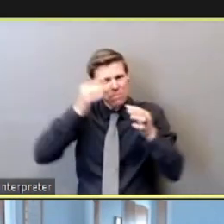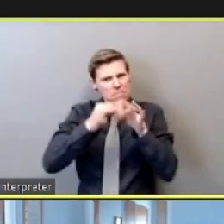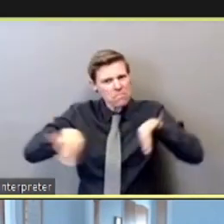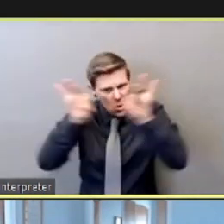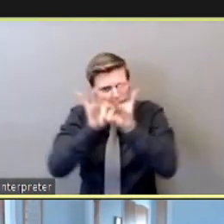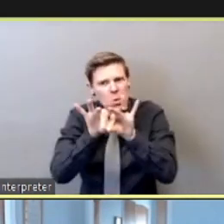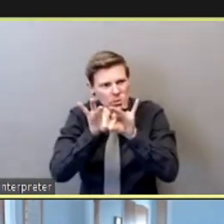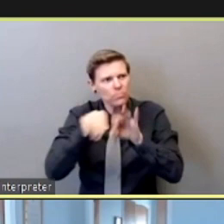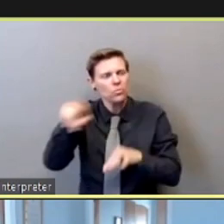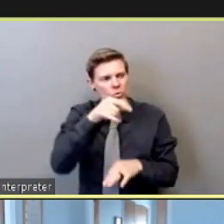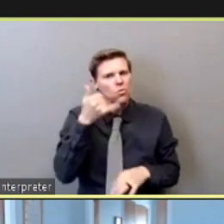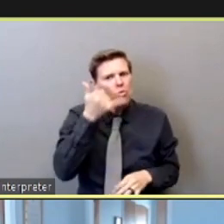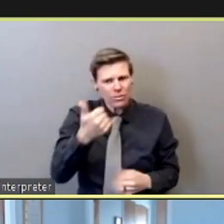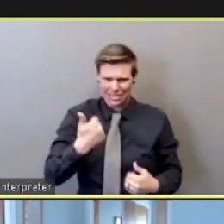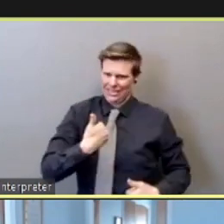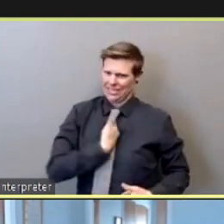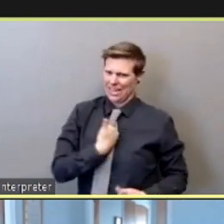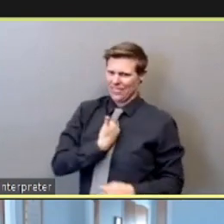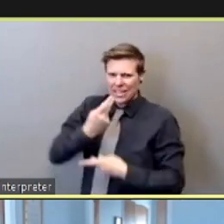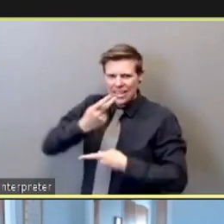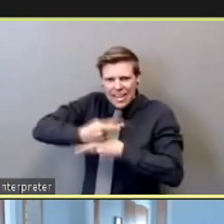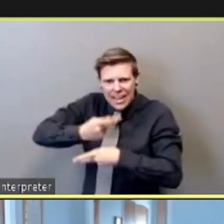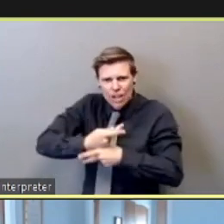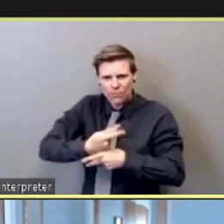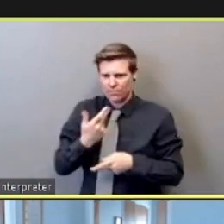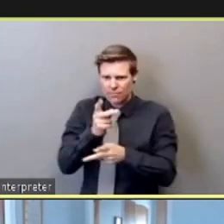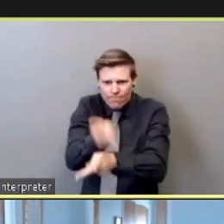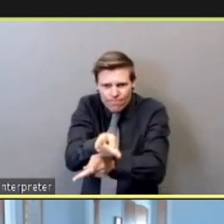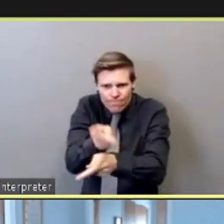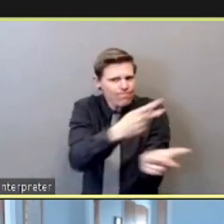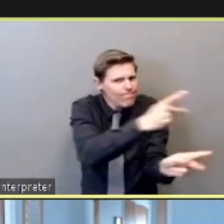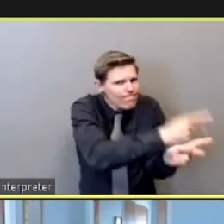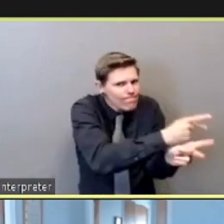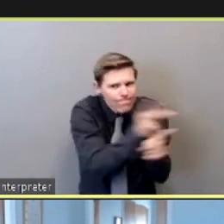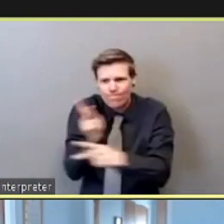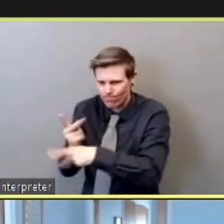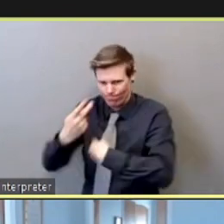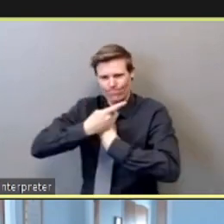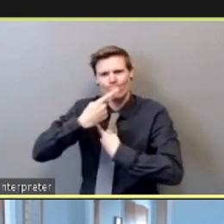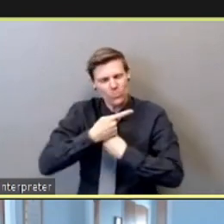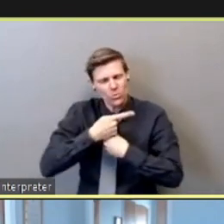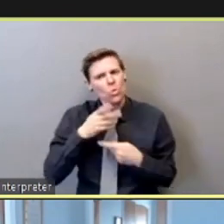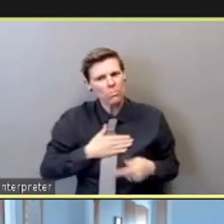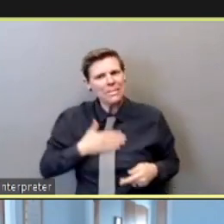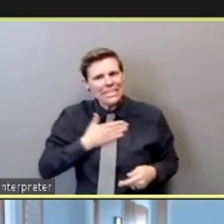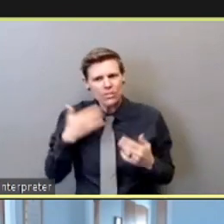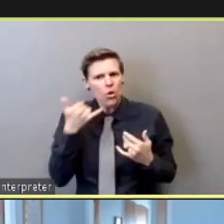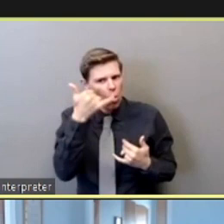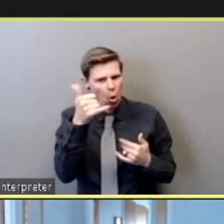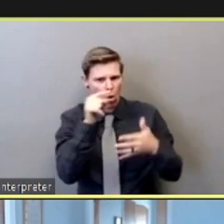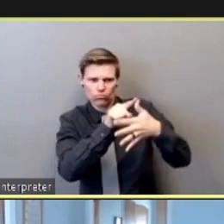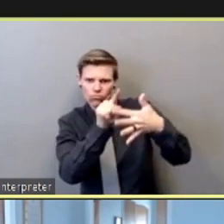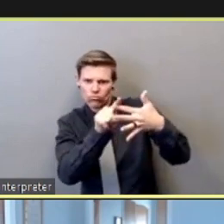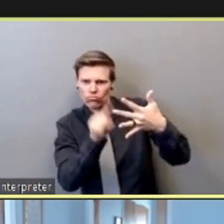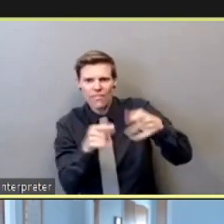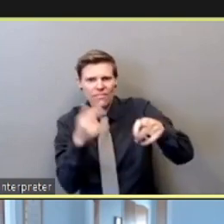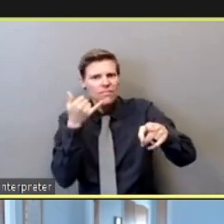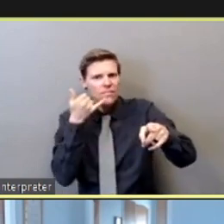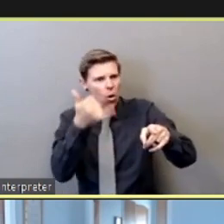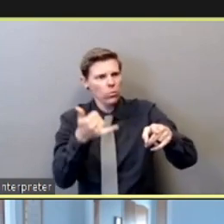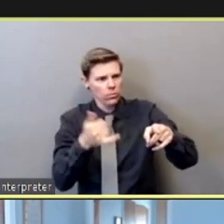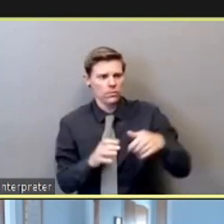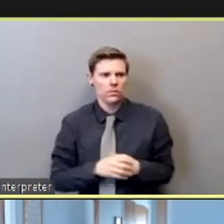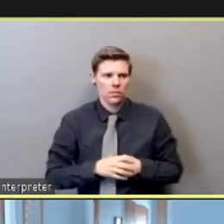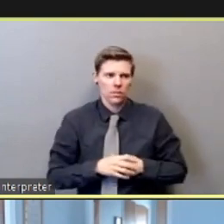And I believe that is my last slide. And I want to now introduce a phenomenal person who I've had the pleasure